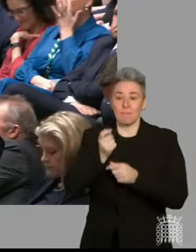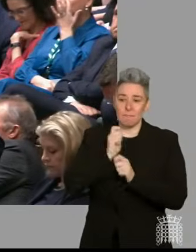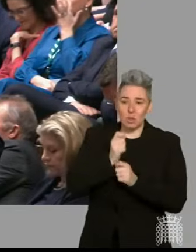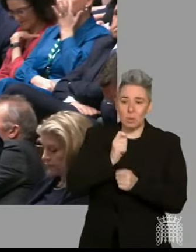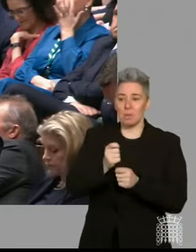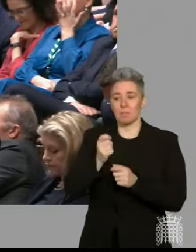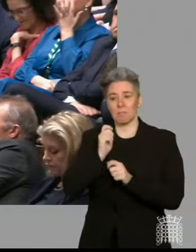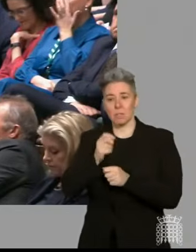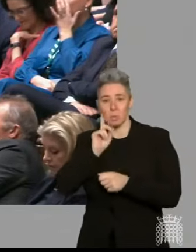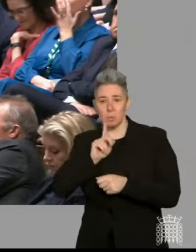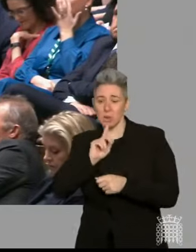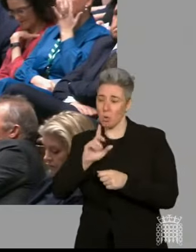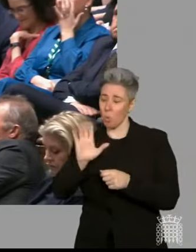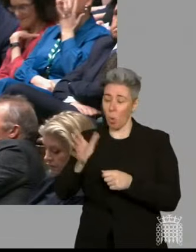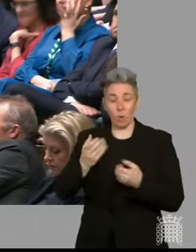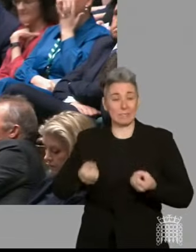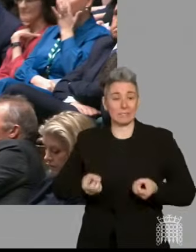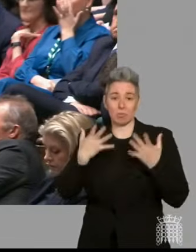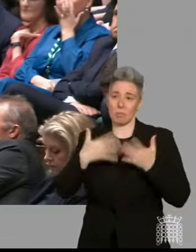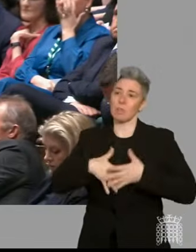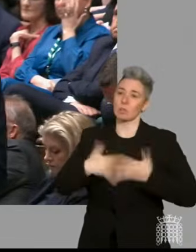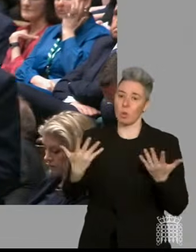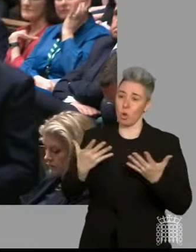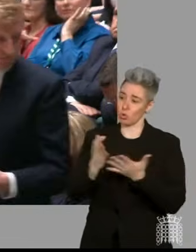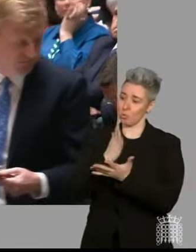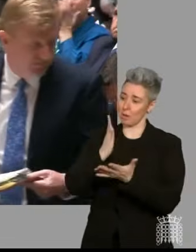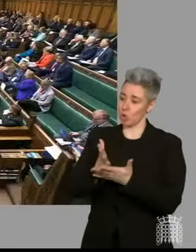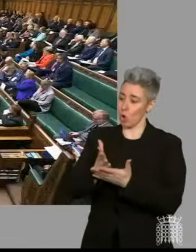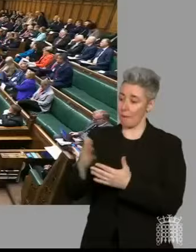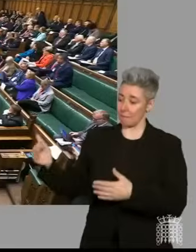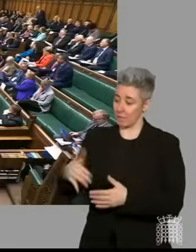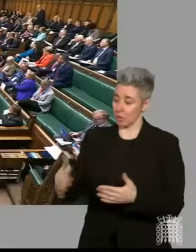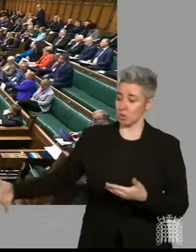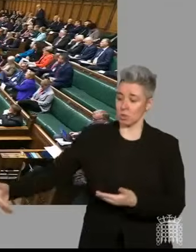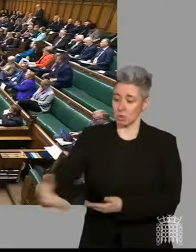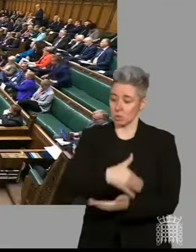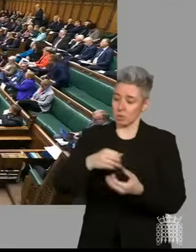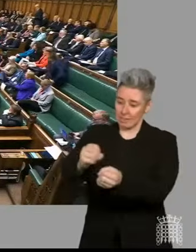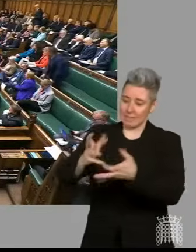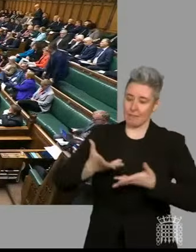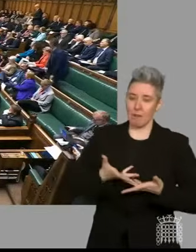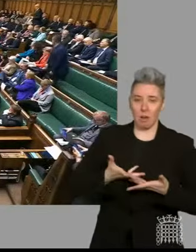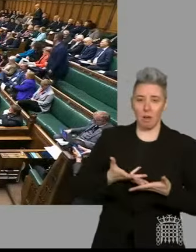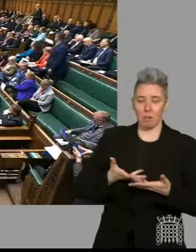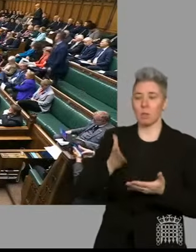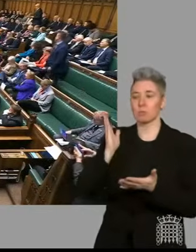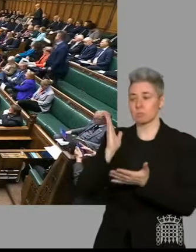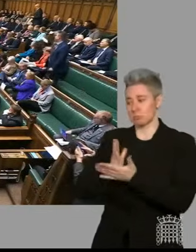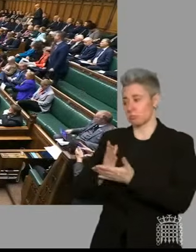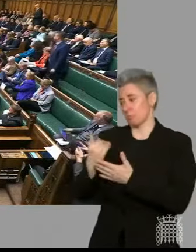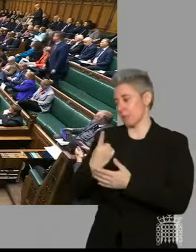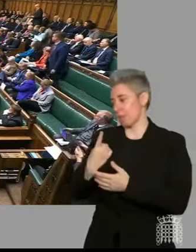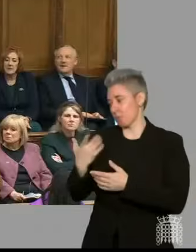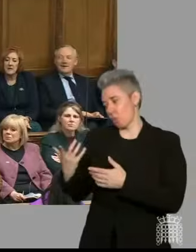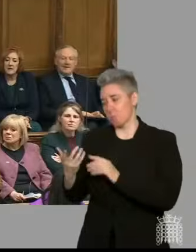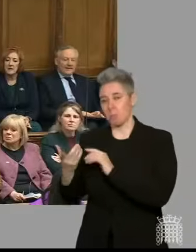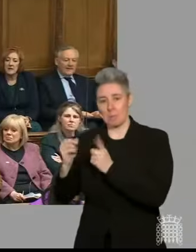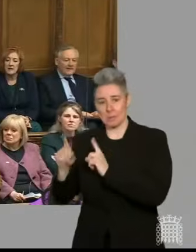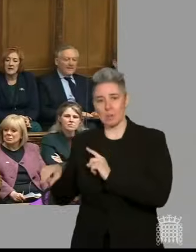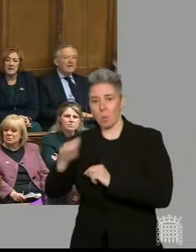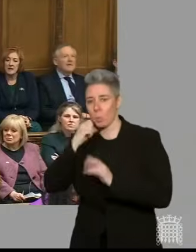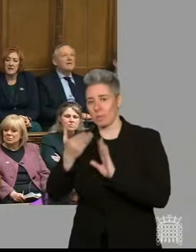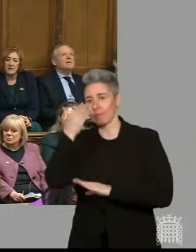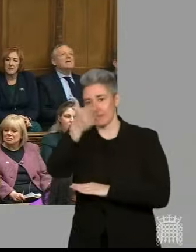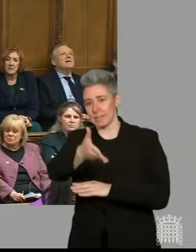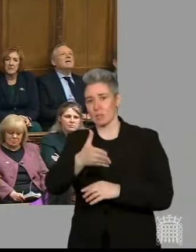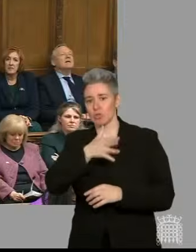Minister Spencer, will be visiting Grimsby on that day. At Weston. Mr Speaker, in today's Northern Echo, Borough